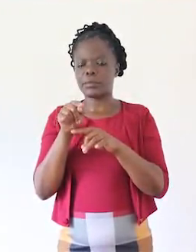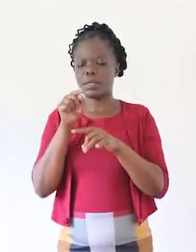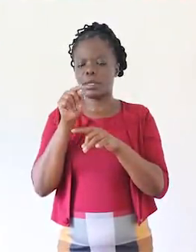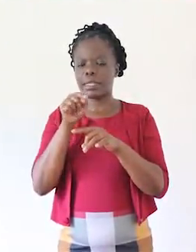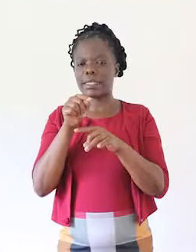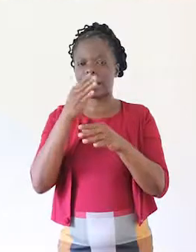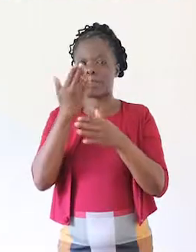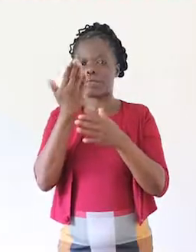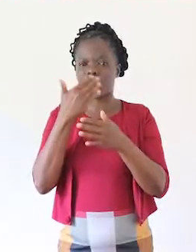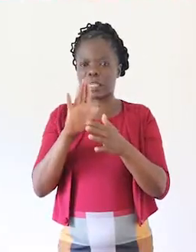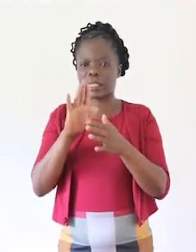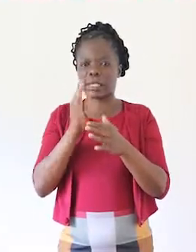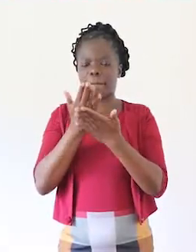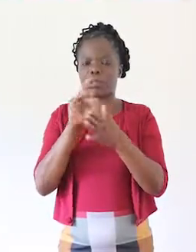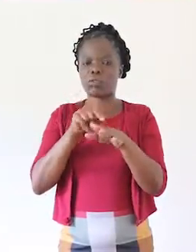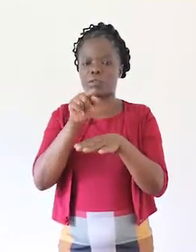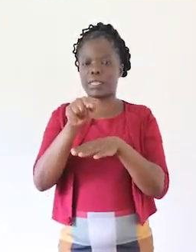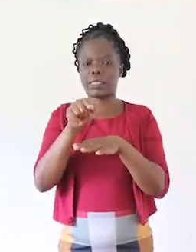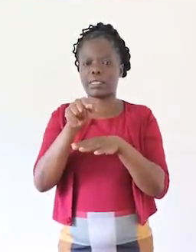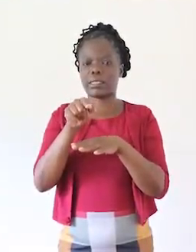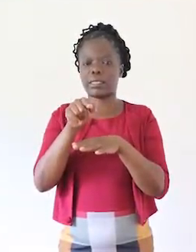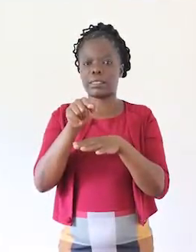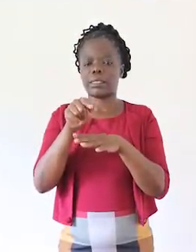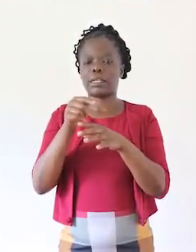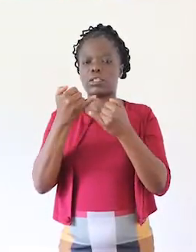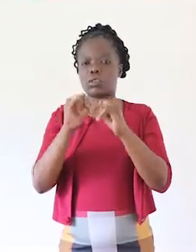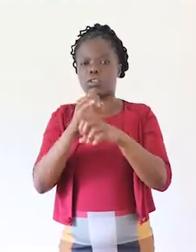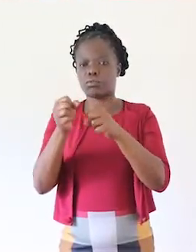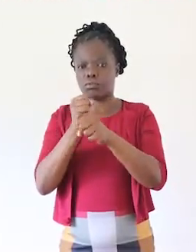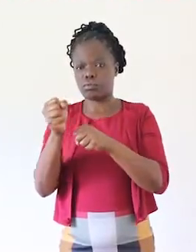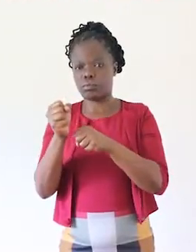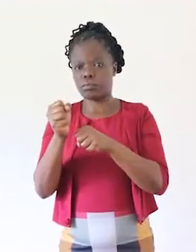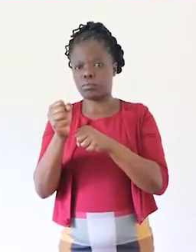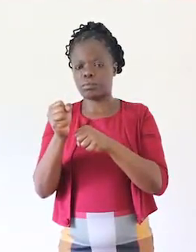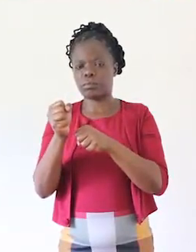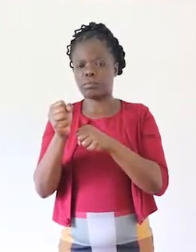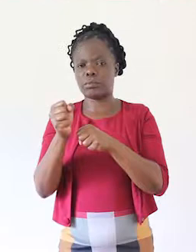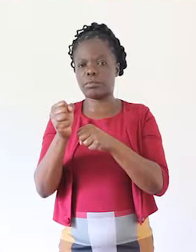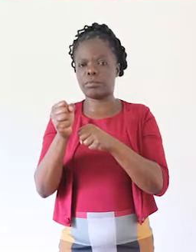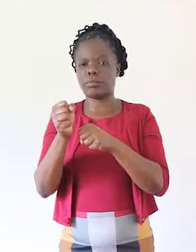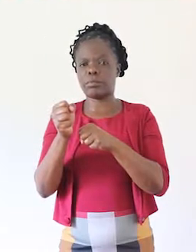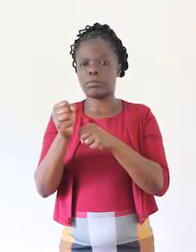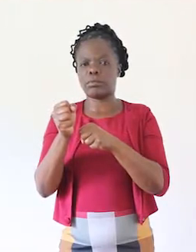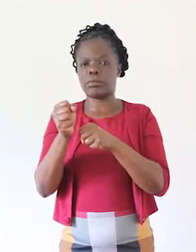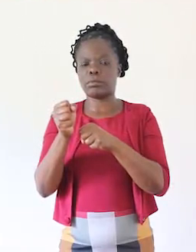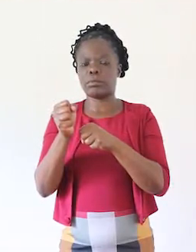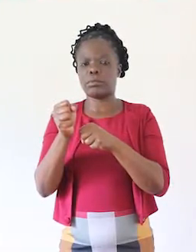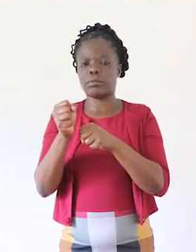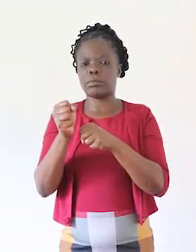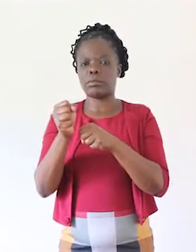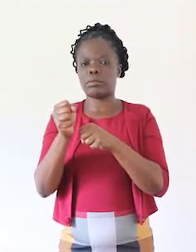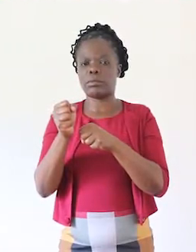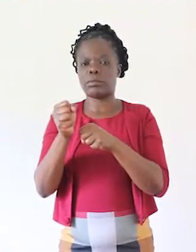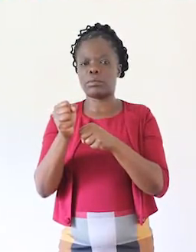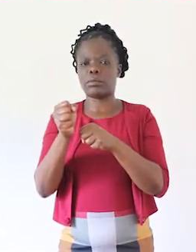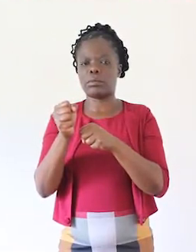So this is the finishing part of it. You tie it so that it doesn't get loose. Yes, just tie.